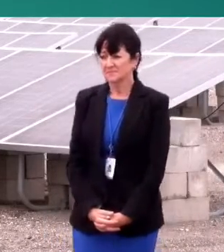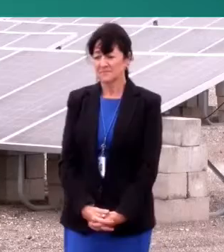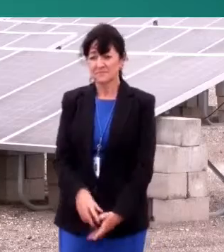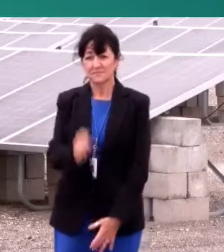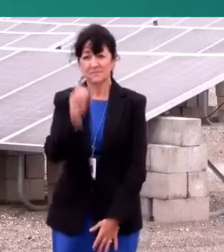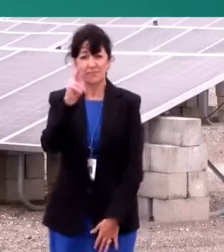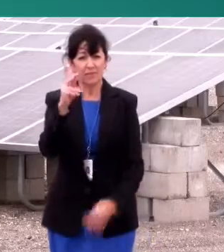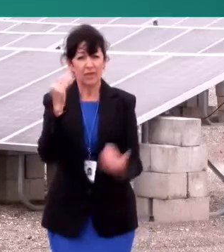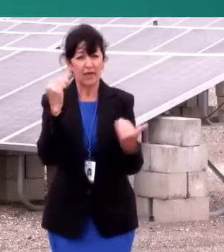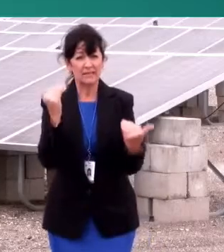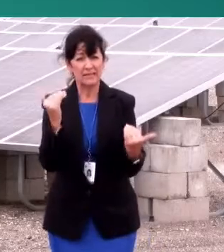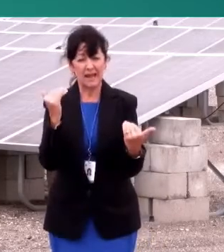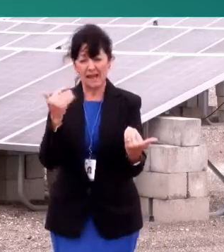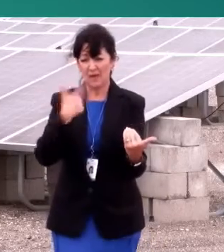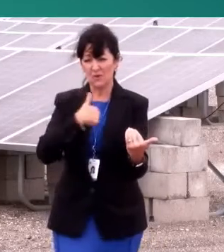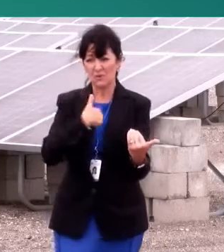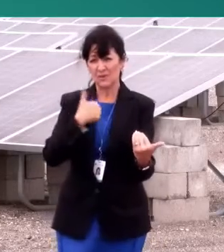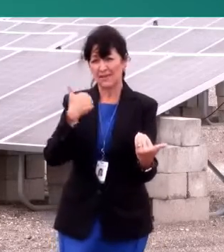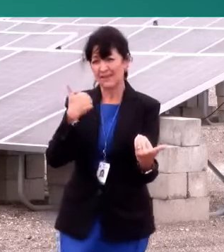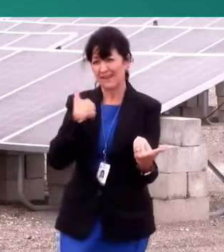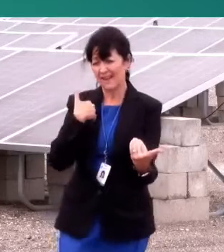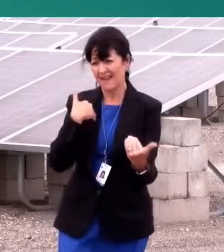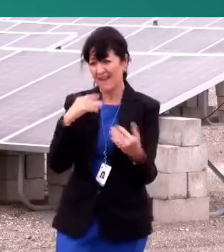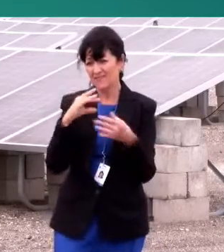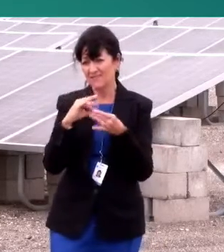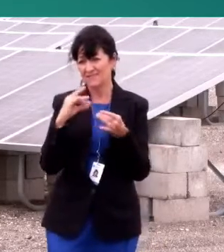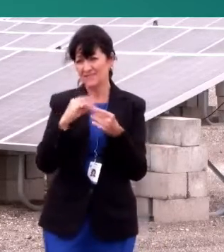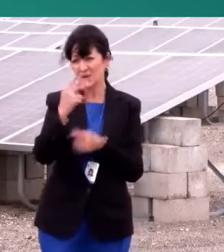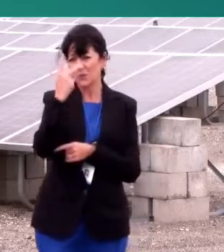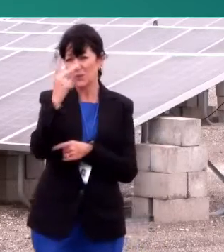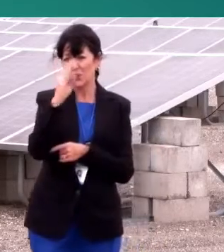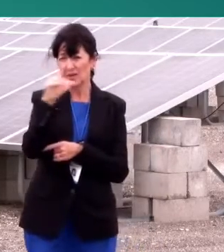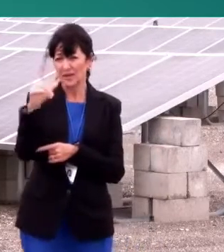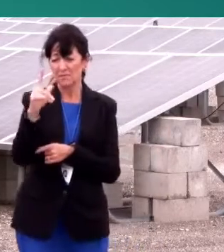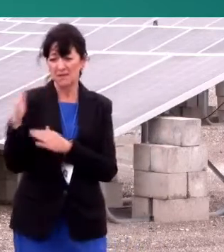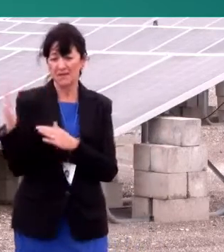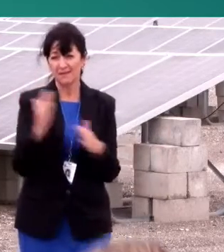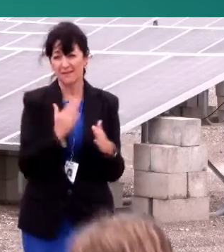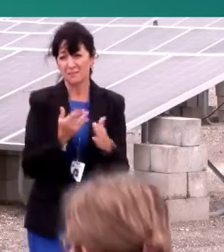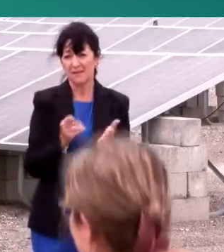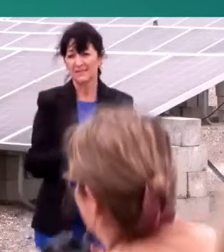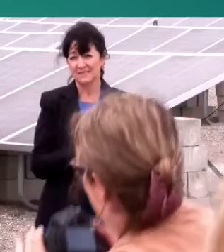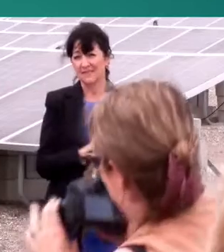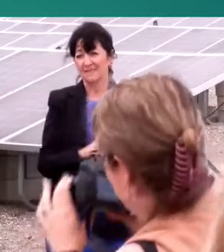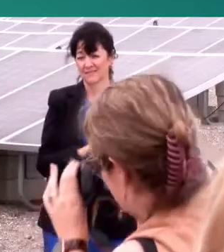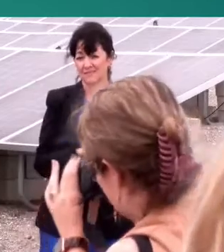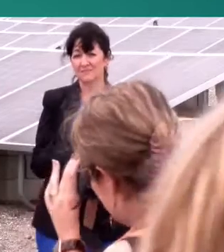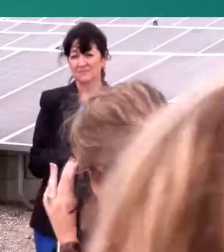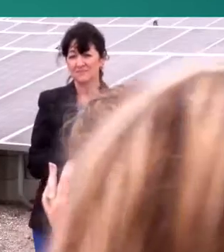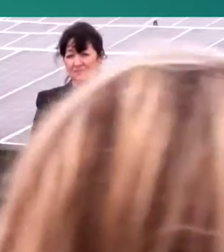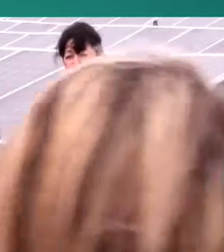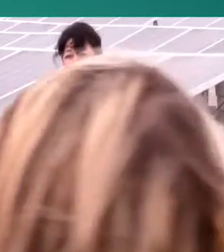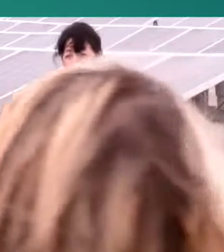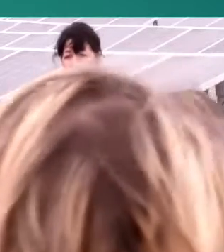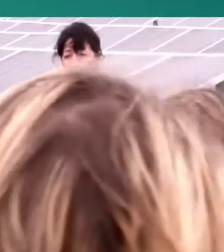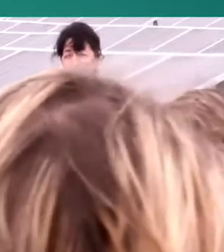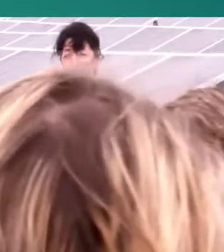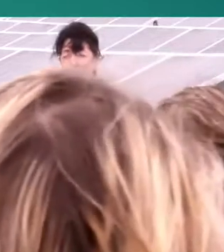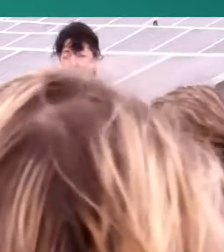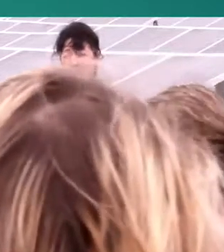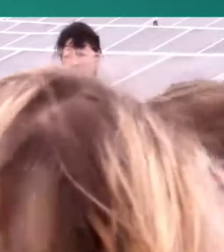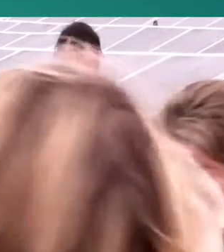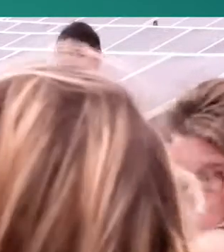All right, so we've got, as has been said, 3 bills to sign, all with the main prime sponsor,